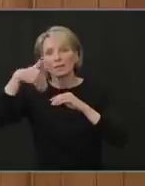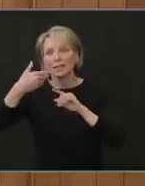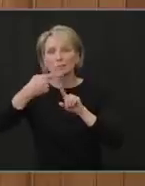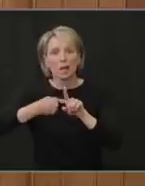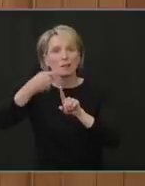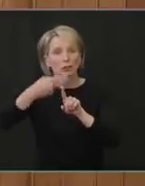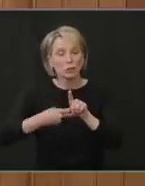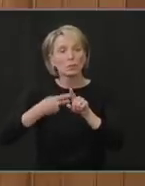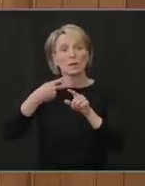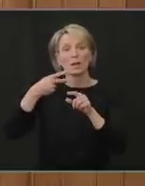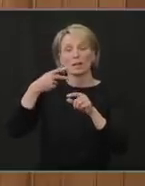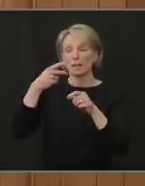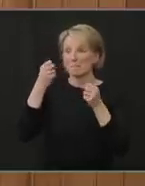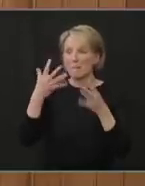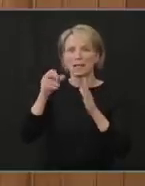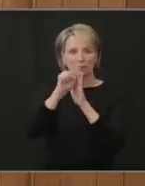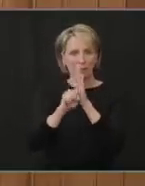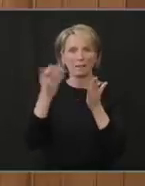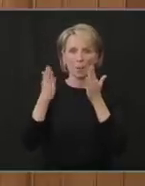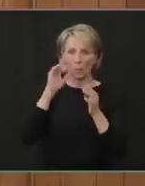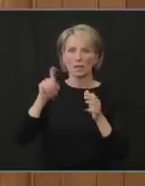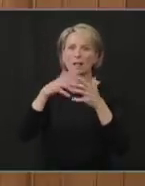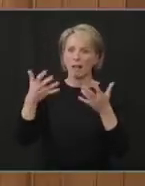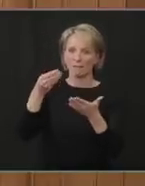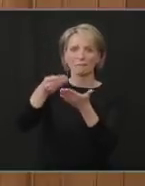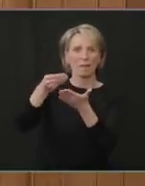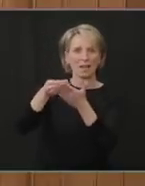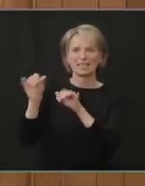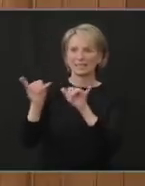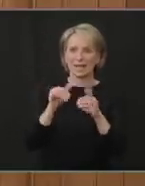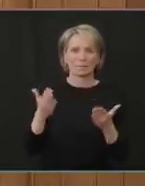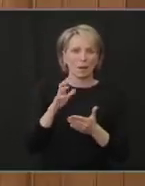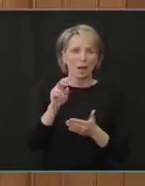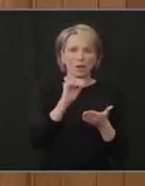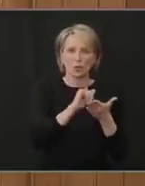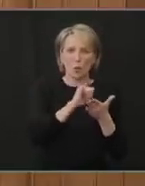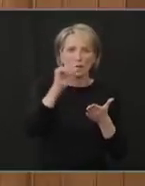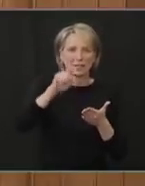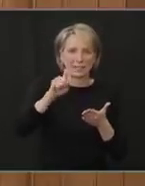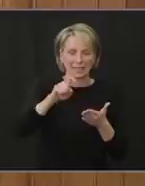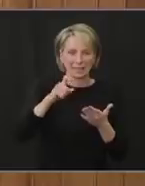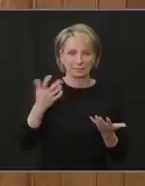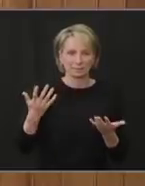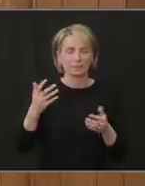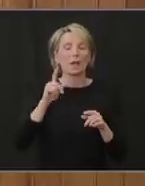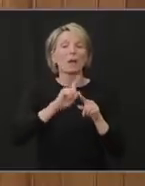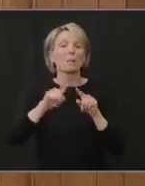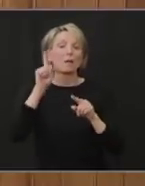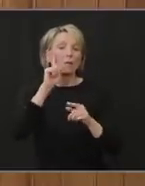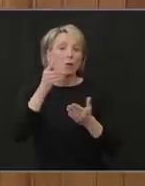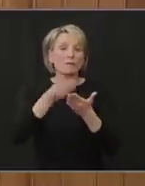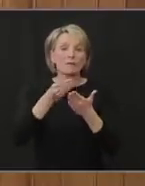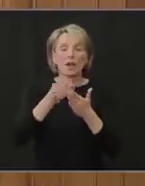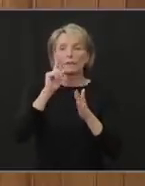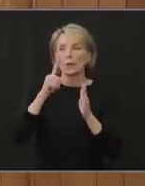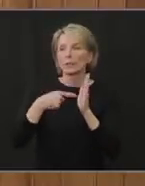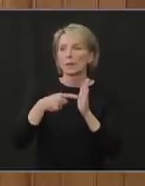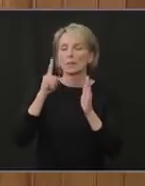bill, like the hospital funds, the funds for higher education, we're going to fight to make sure that those